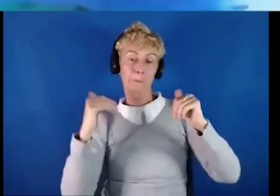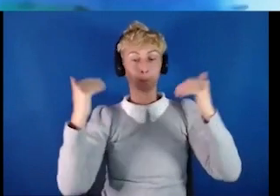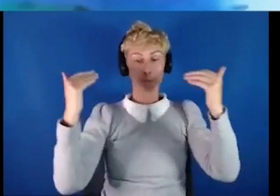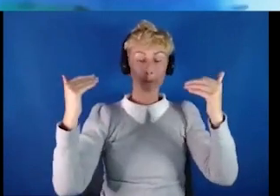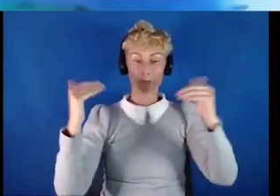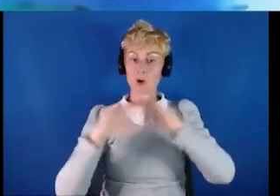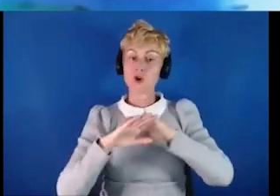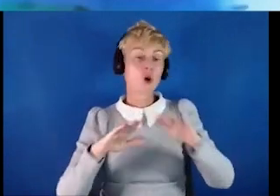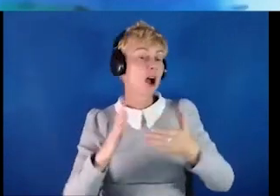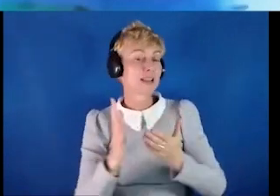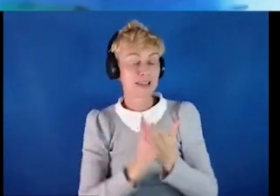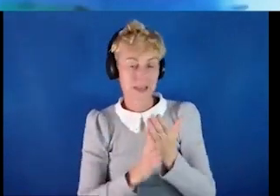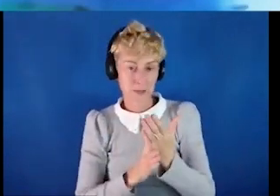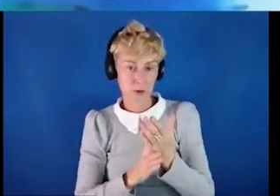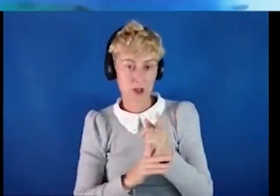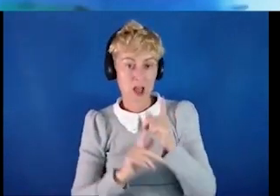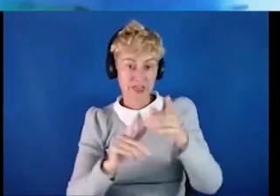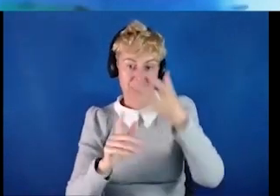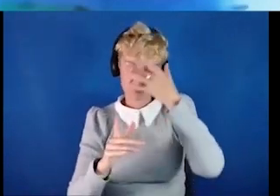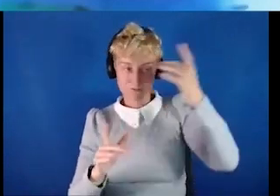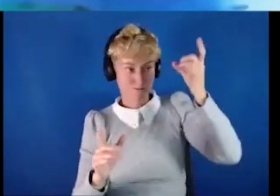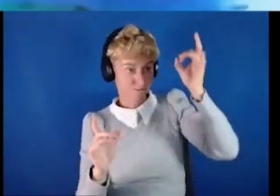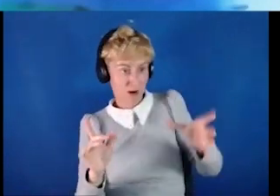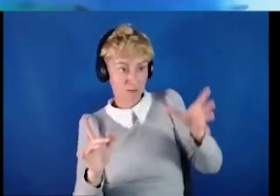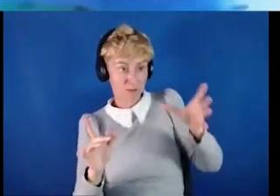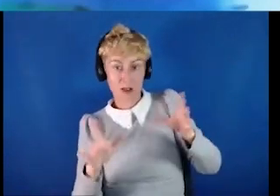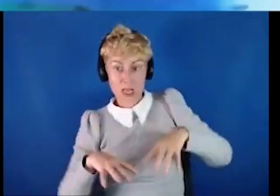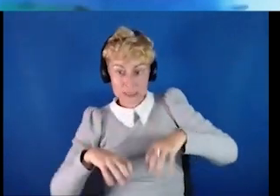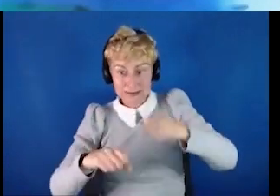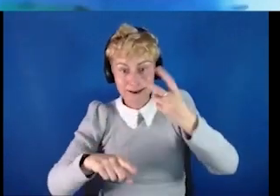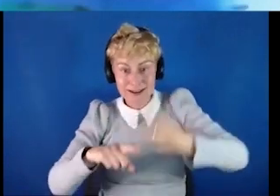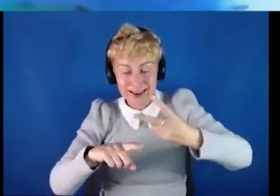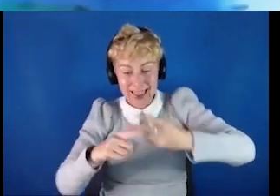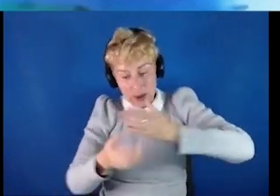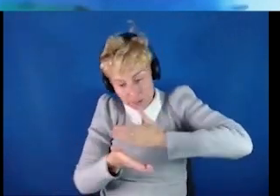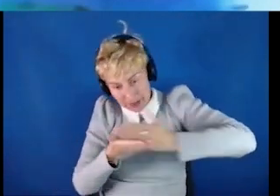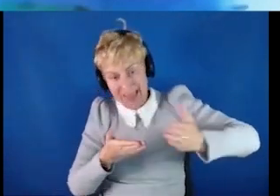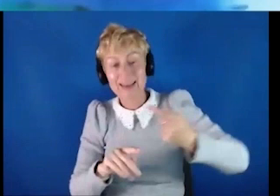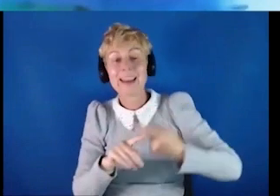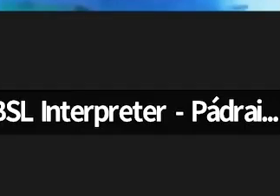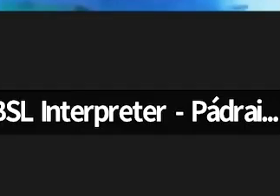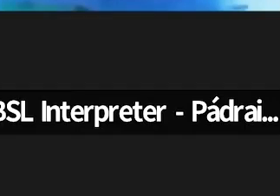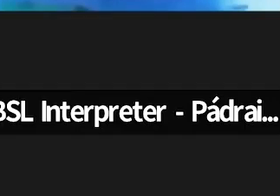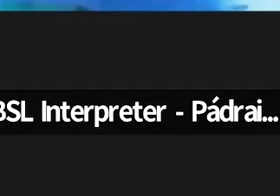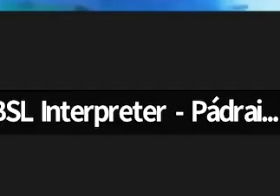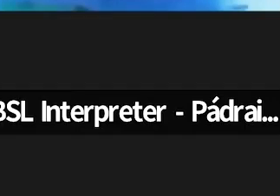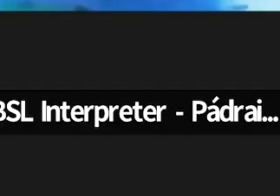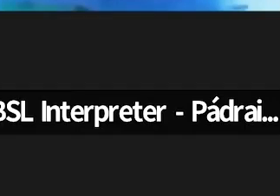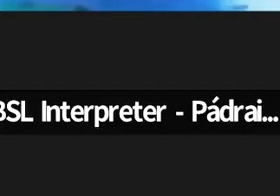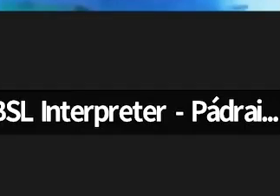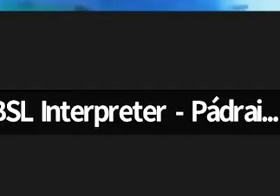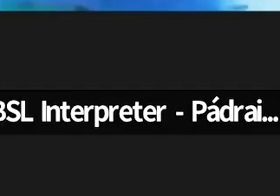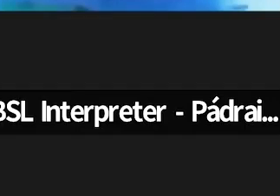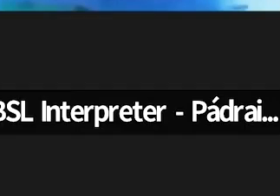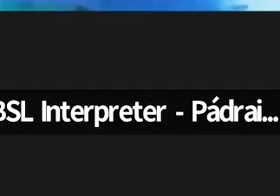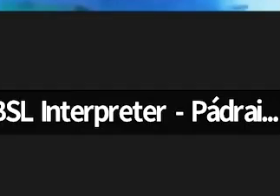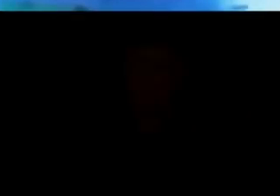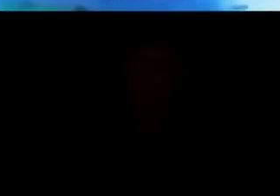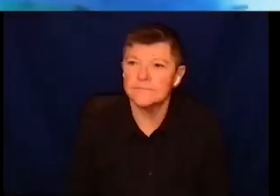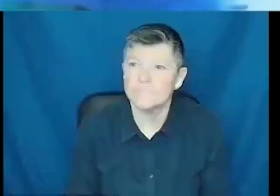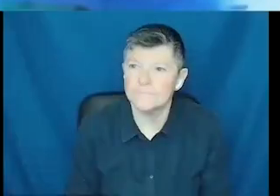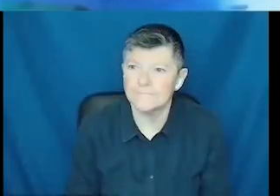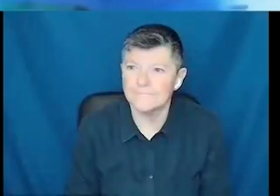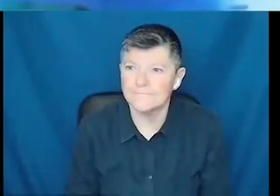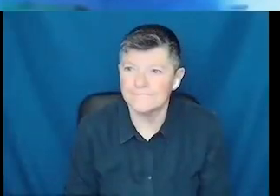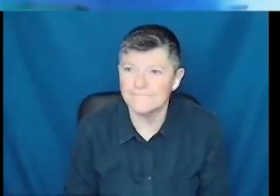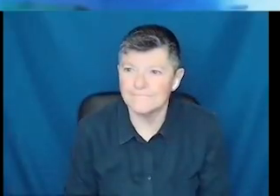about unlearning some of this again. So I'm just going to hand over to both of you. So floor is